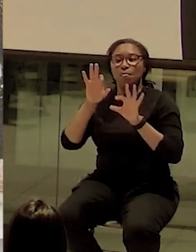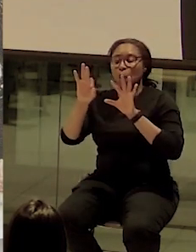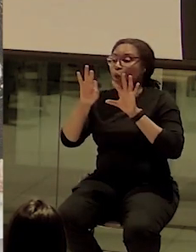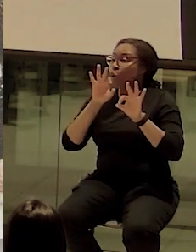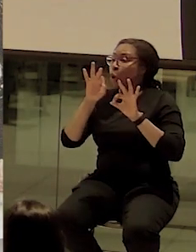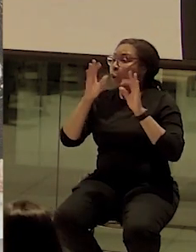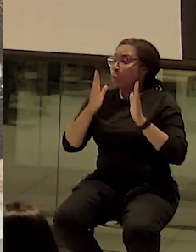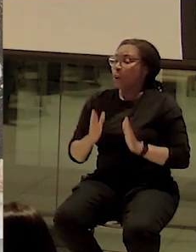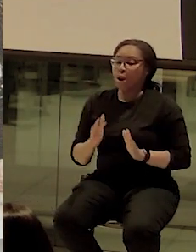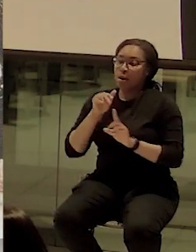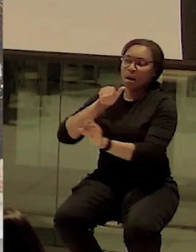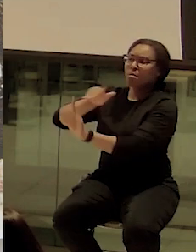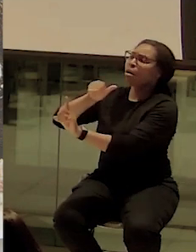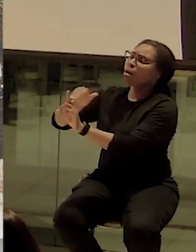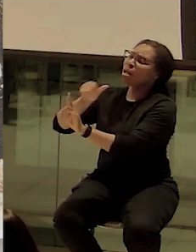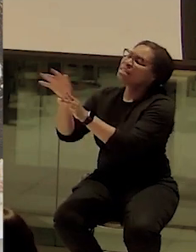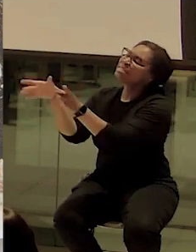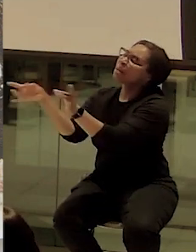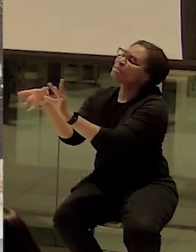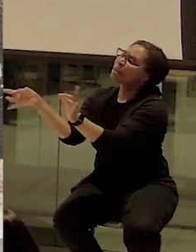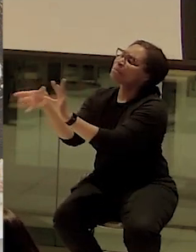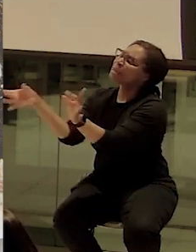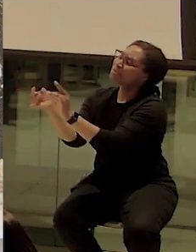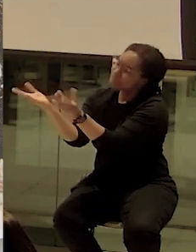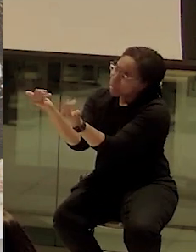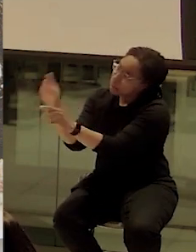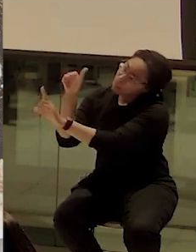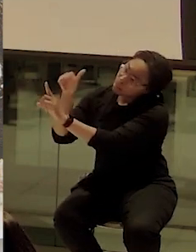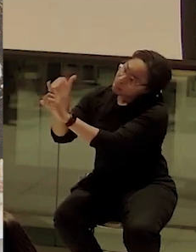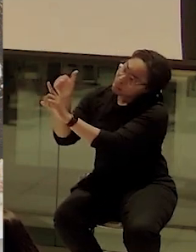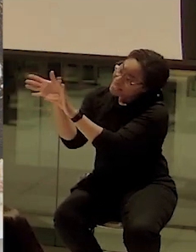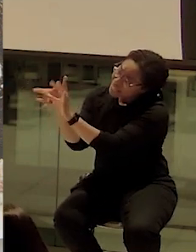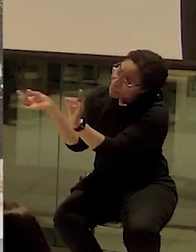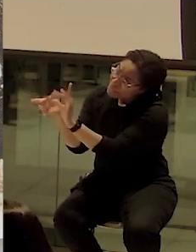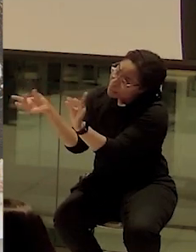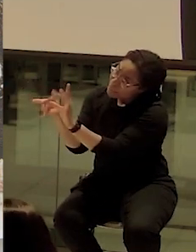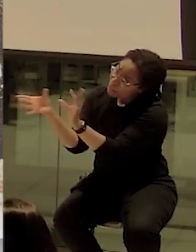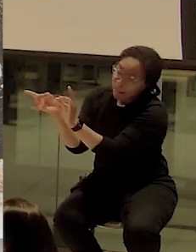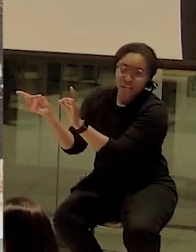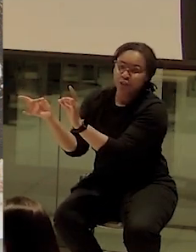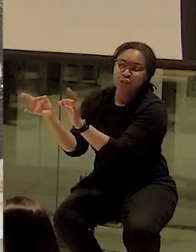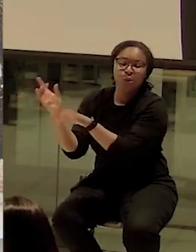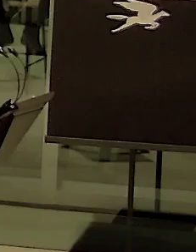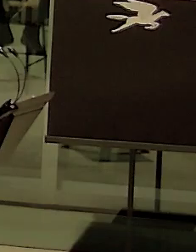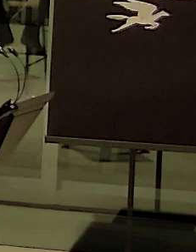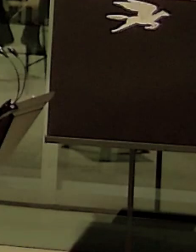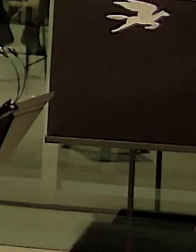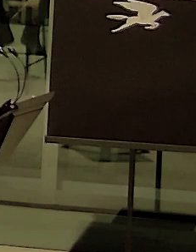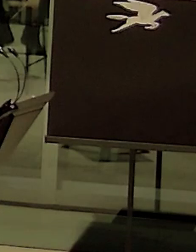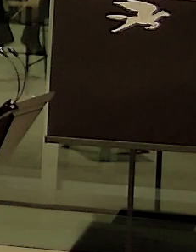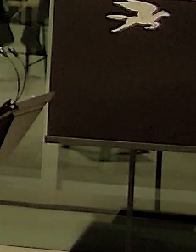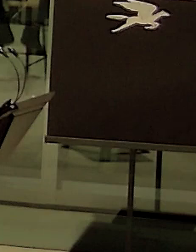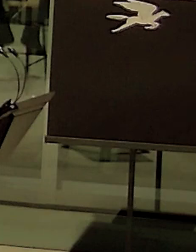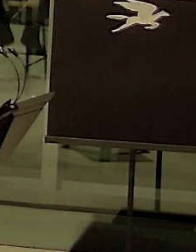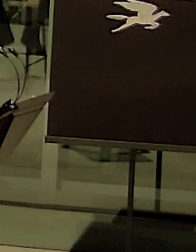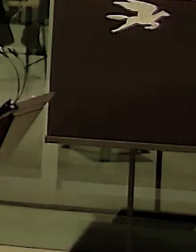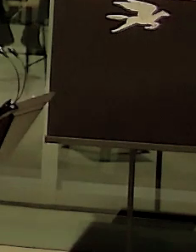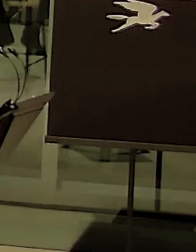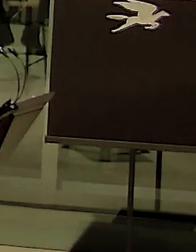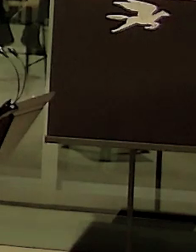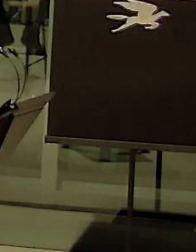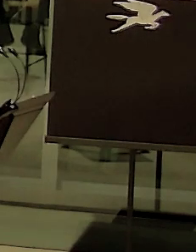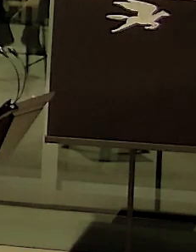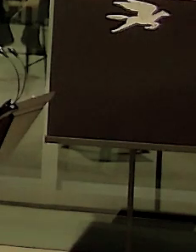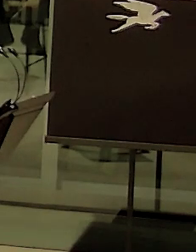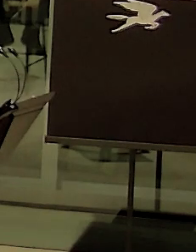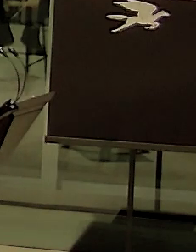statement. And she wouldn't send one in, and she wouldn't send one in. And they were like, we need a statement so that we can write a press release. Like, we have to put some information in. And